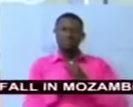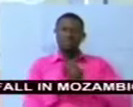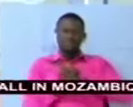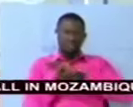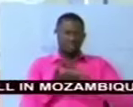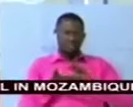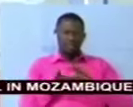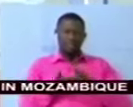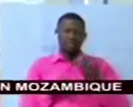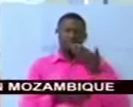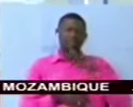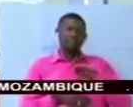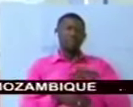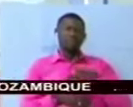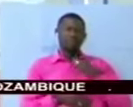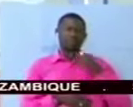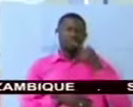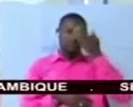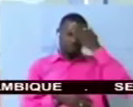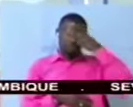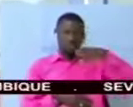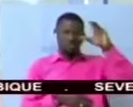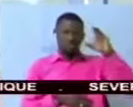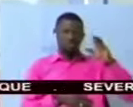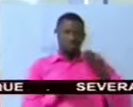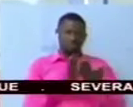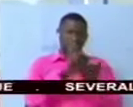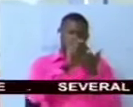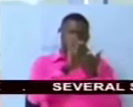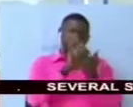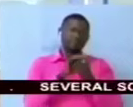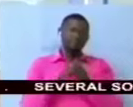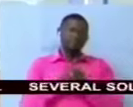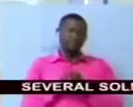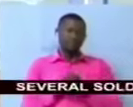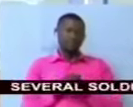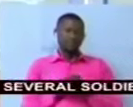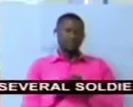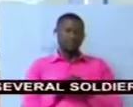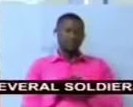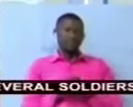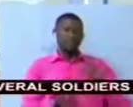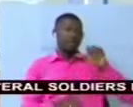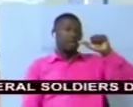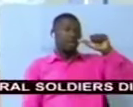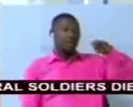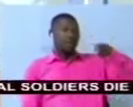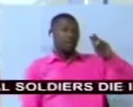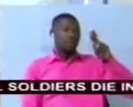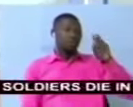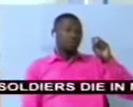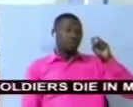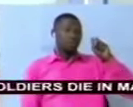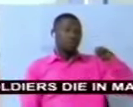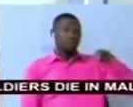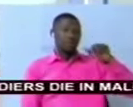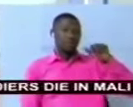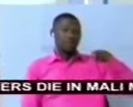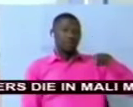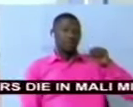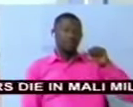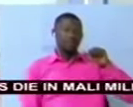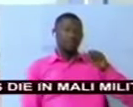mëna leral dara fi ci kanam commission bi ngan sumana said to you in the cell that injury